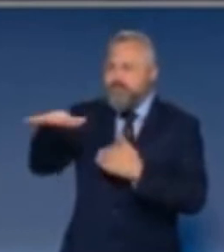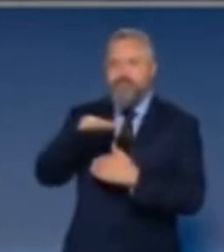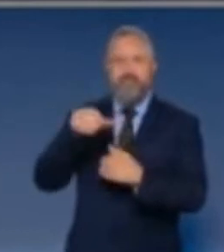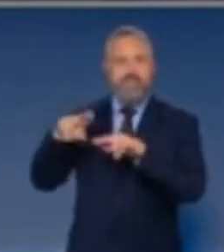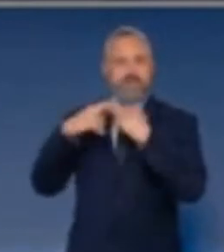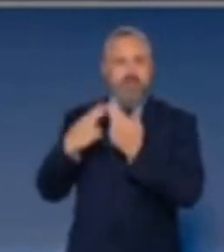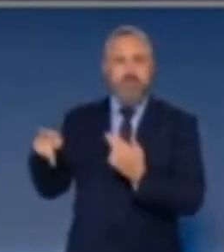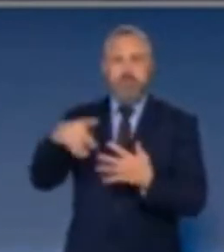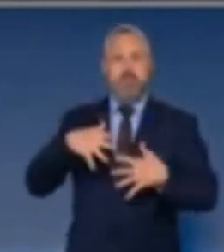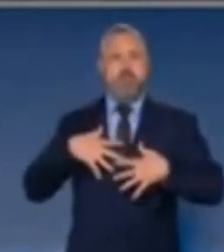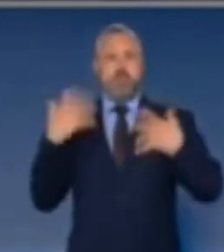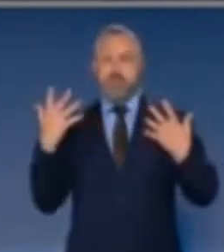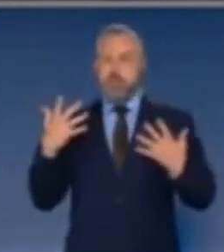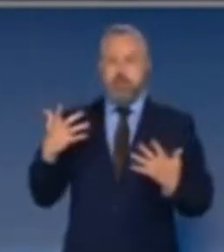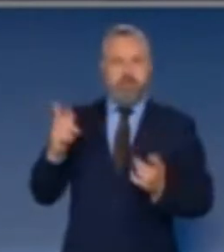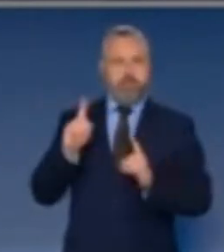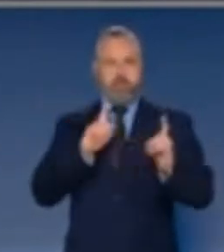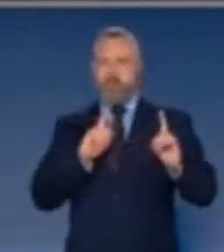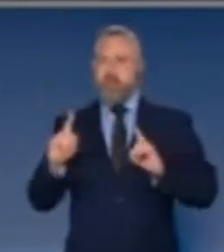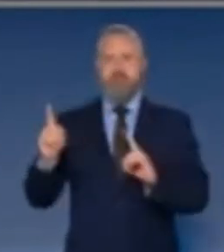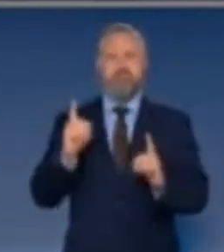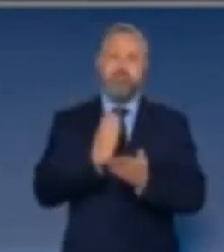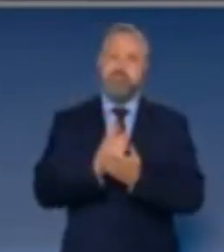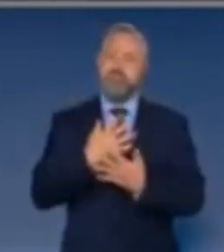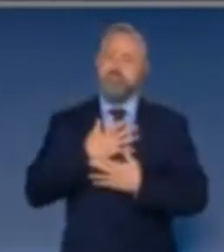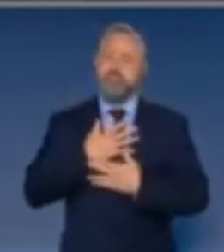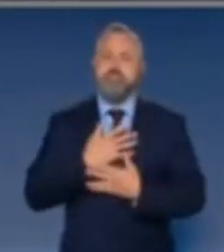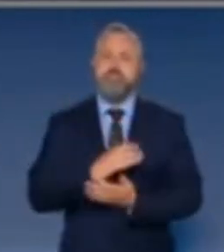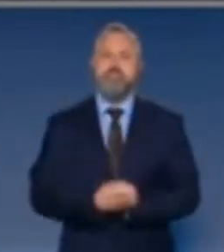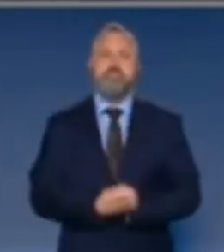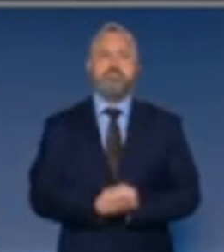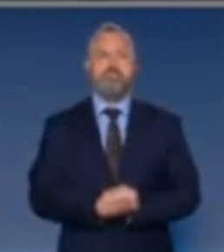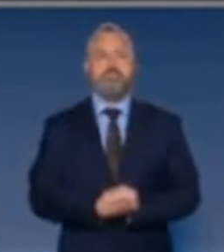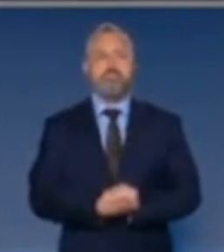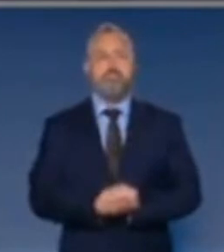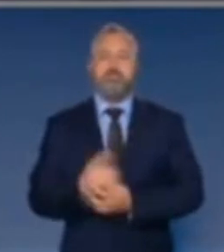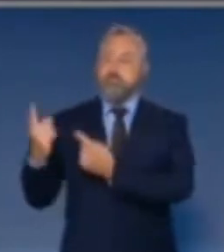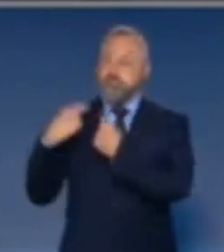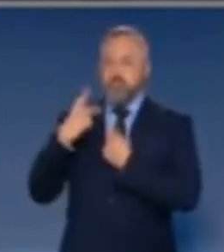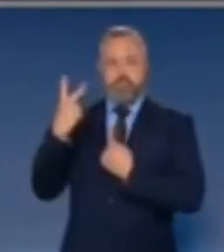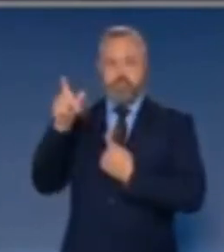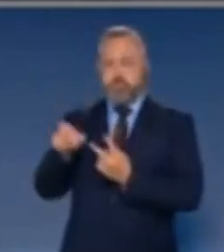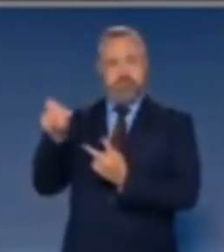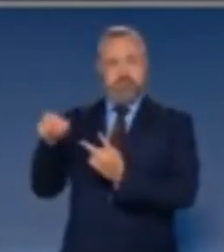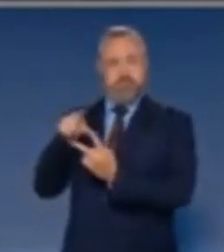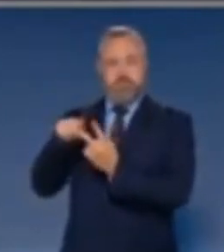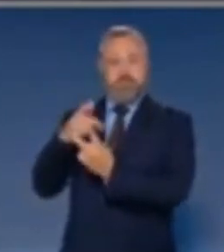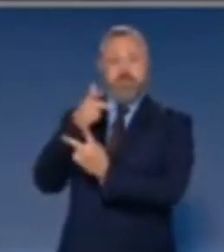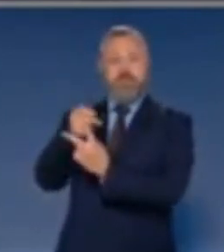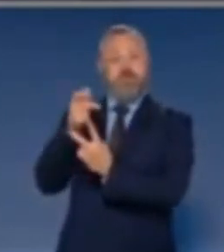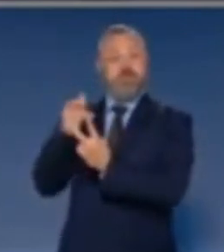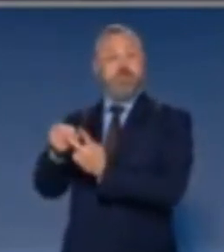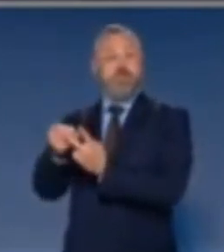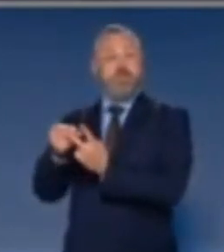distress that this has caused. I'm advised that it appears that the two residents received the equivalent of four doses of the